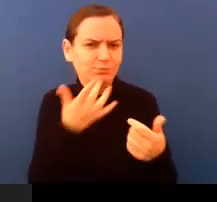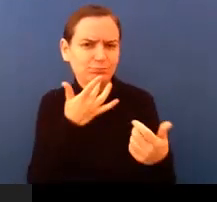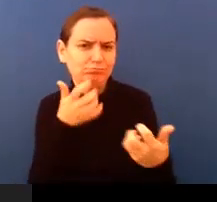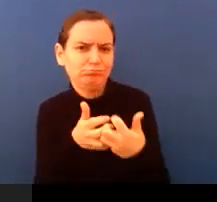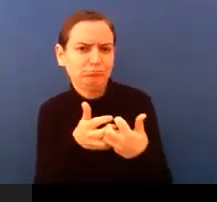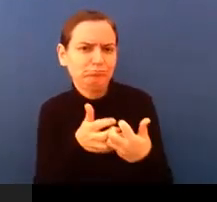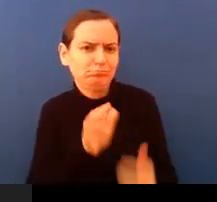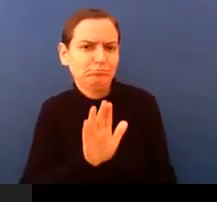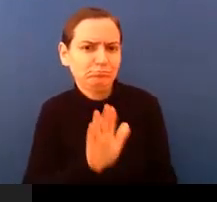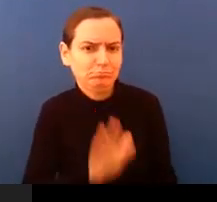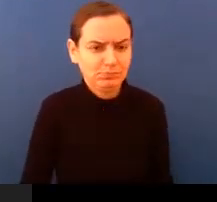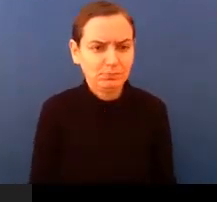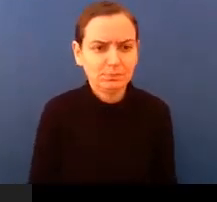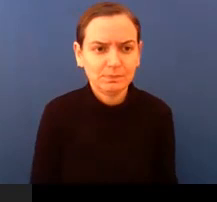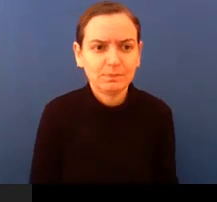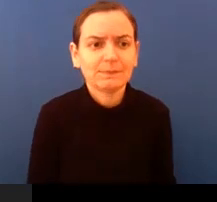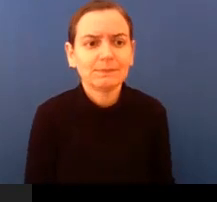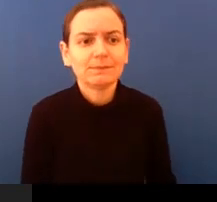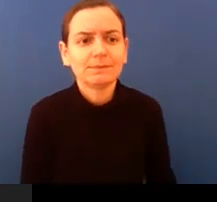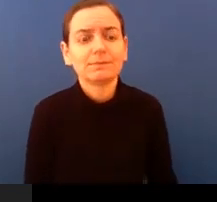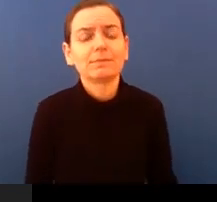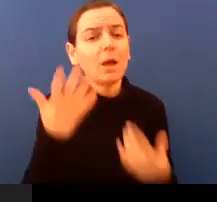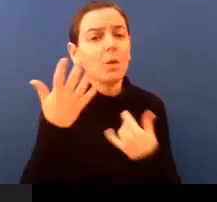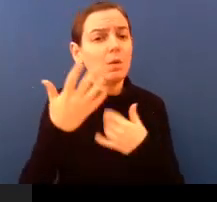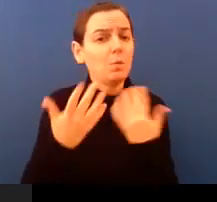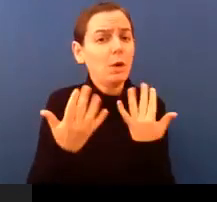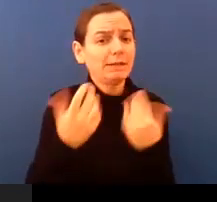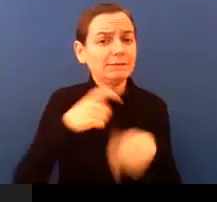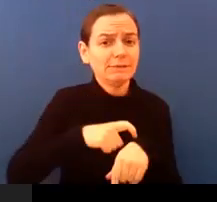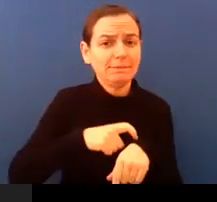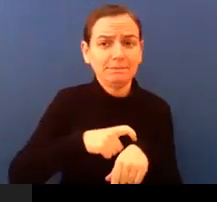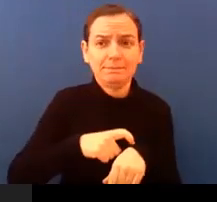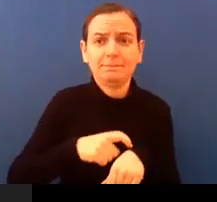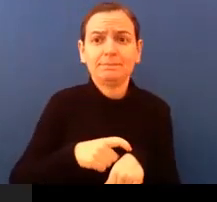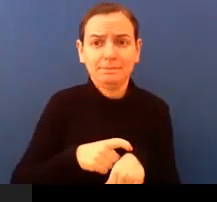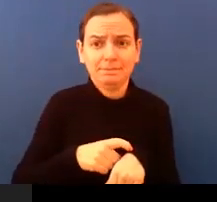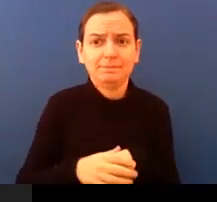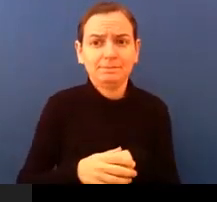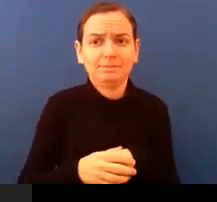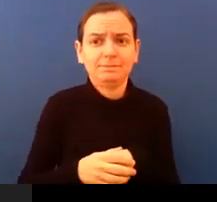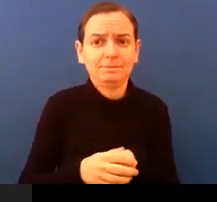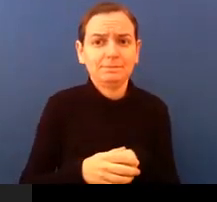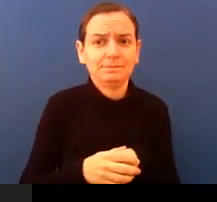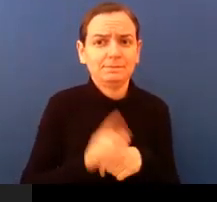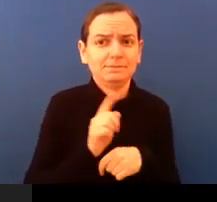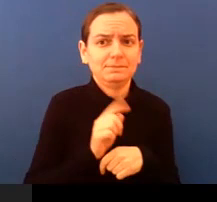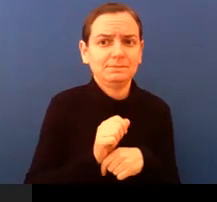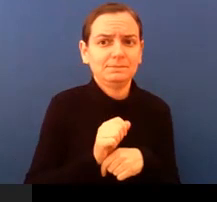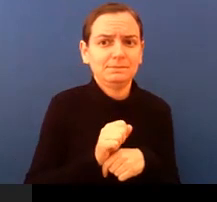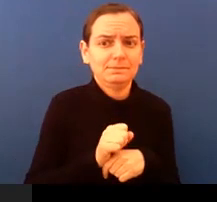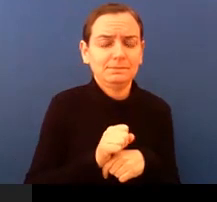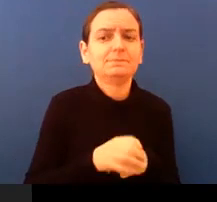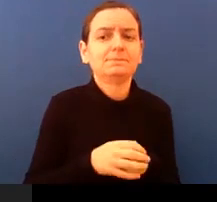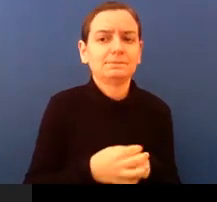understand. And the different breeds. Most are labs, golden retrievers, and shepherds, but